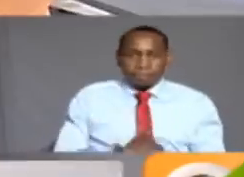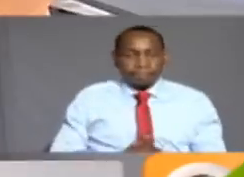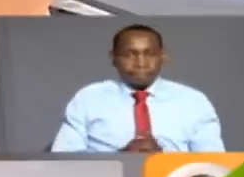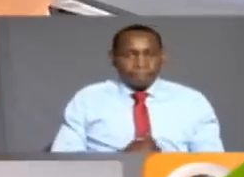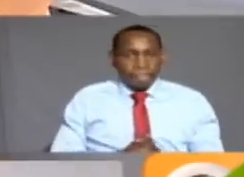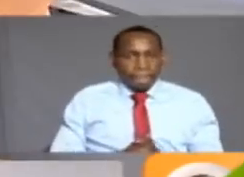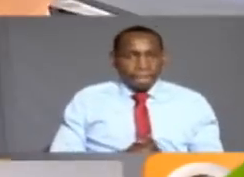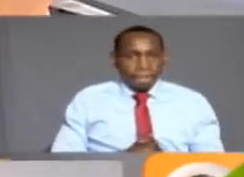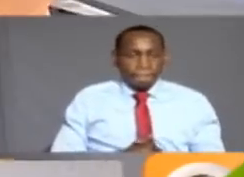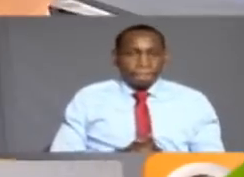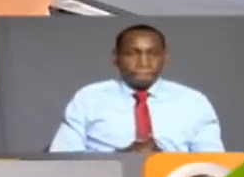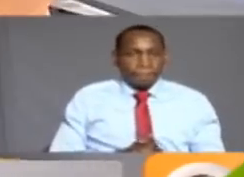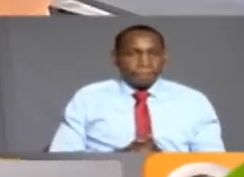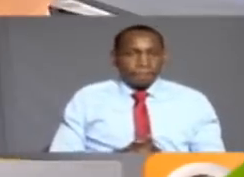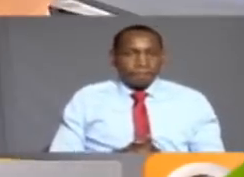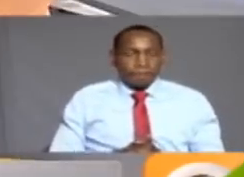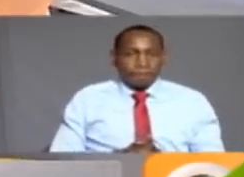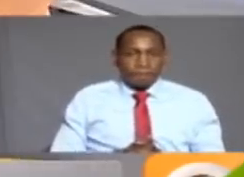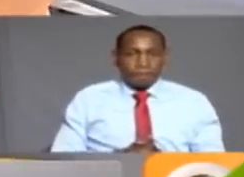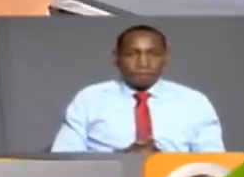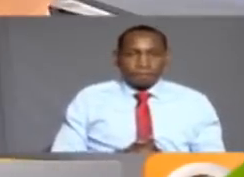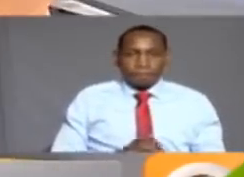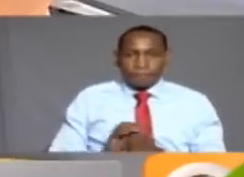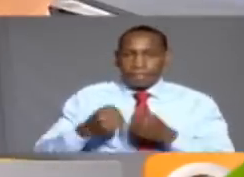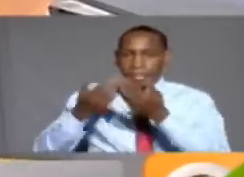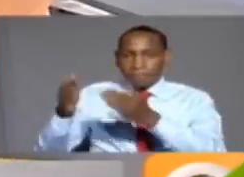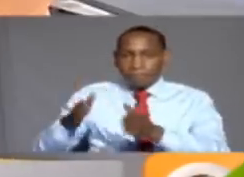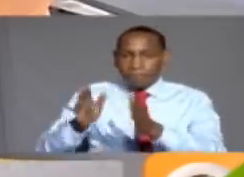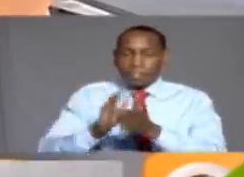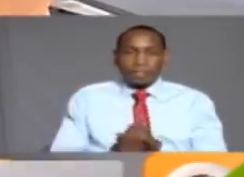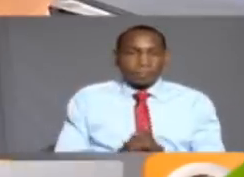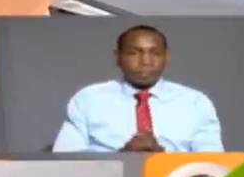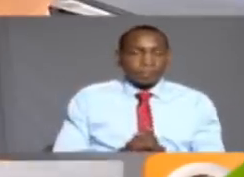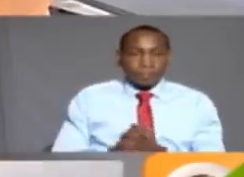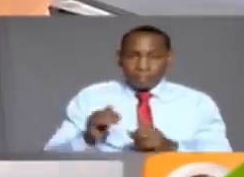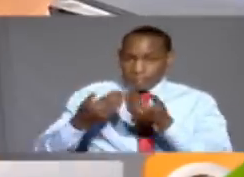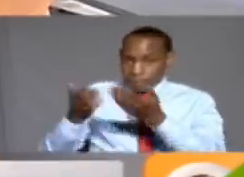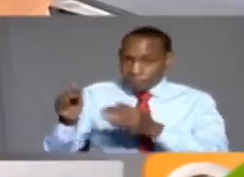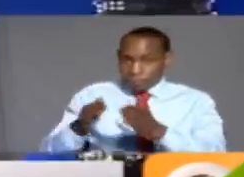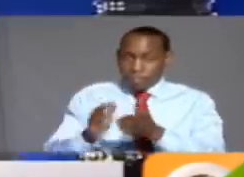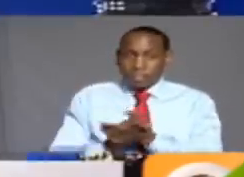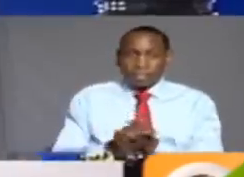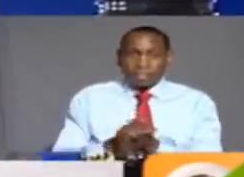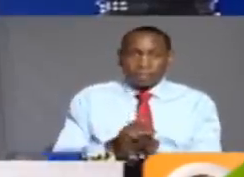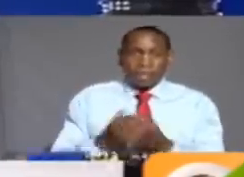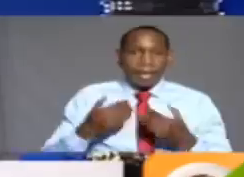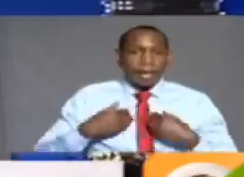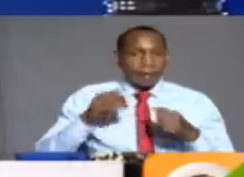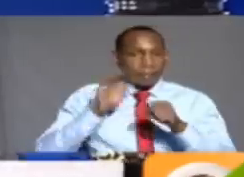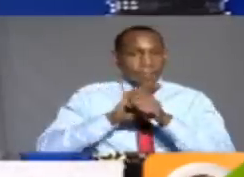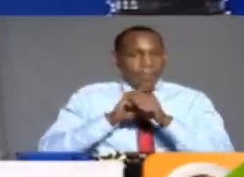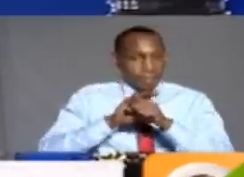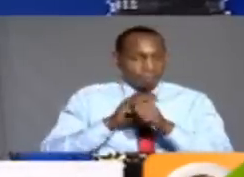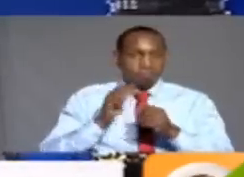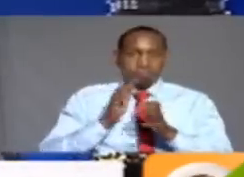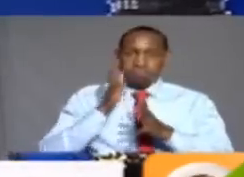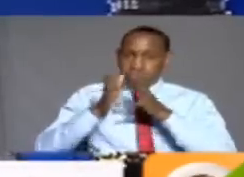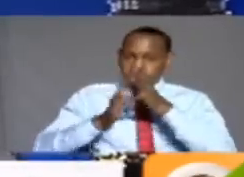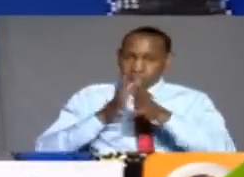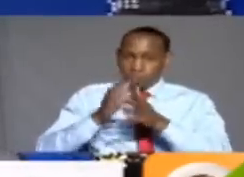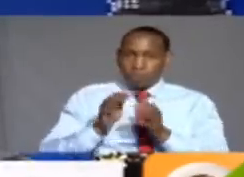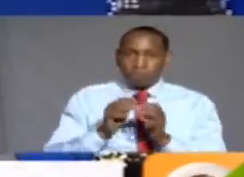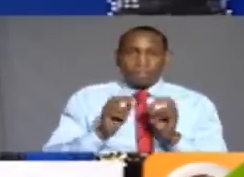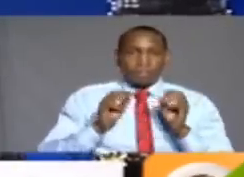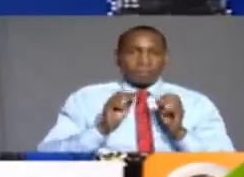Let's go and respond first, then you will. I wish you would give her a chance. I will. Because I have so much to say on yeah, this, let me on just, this